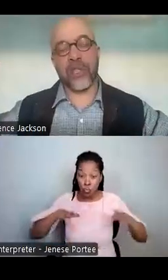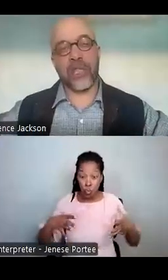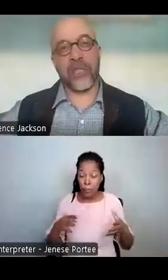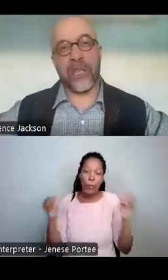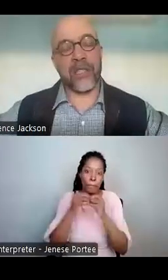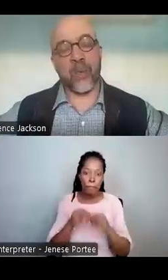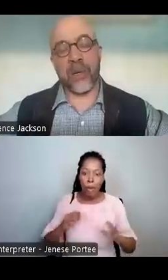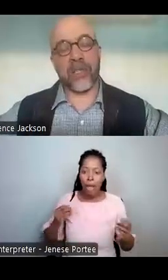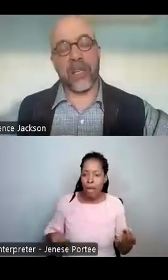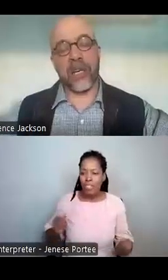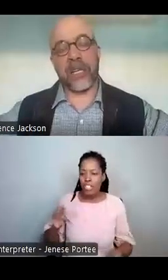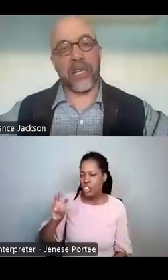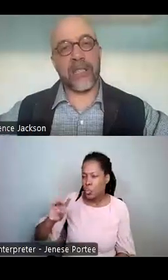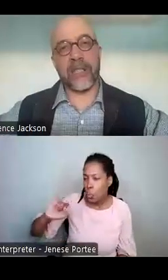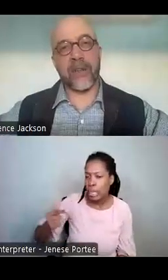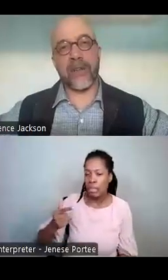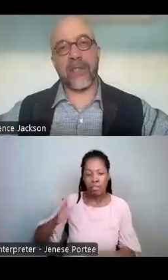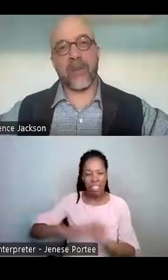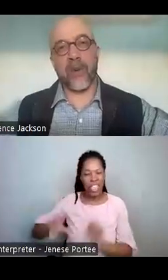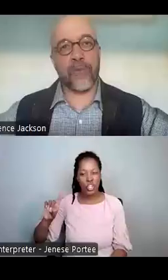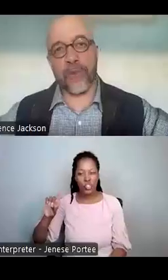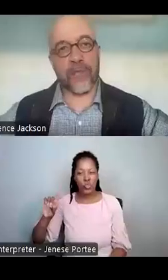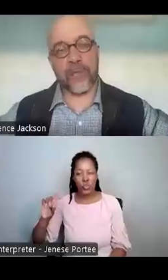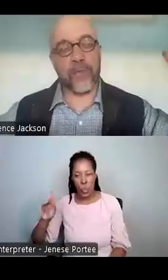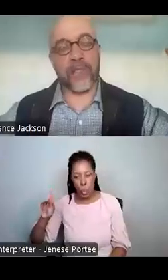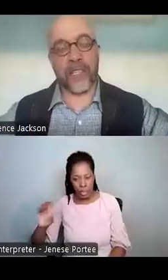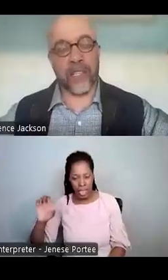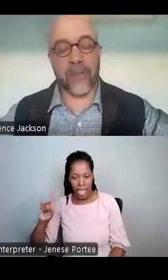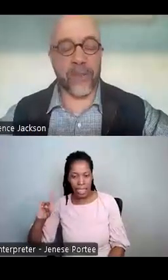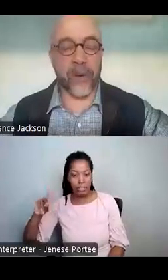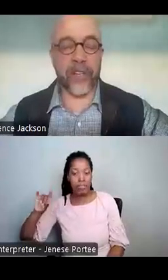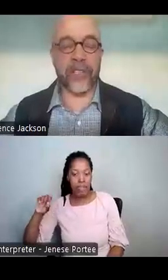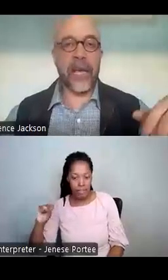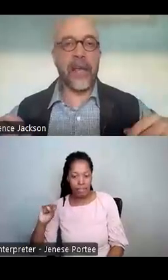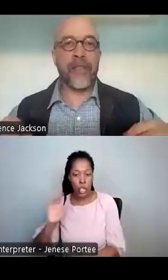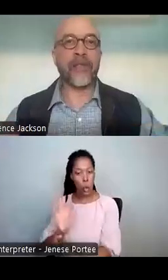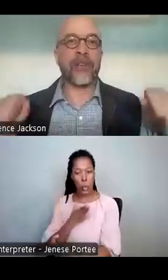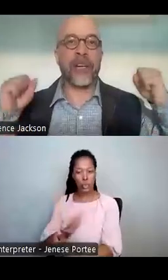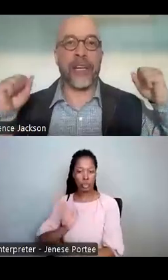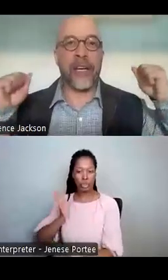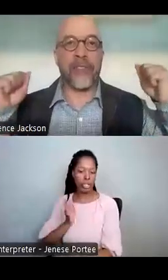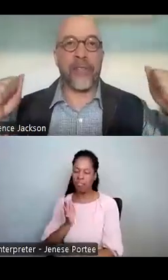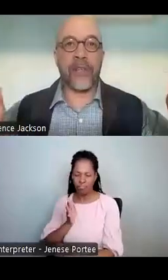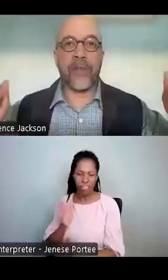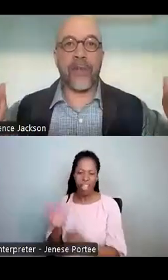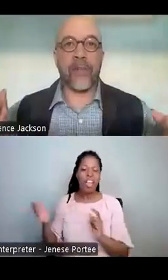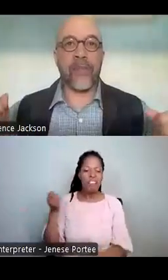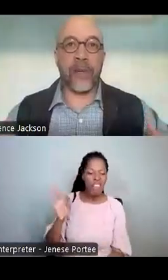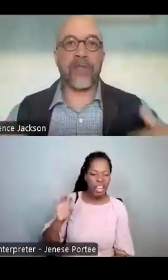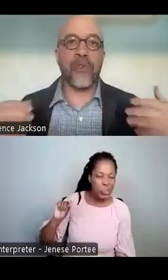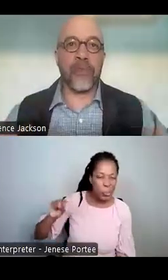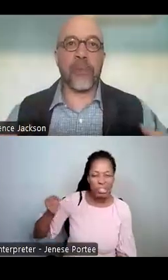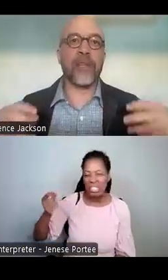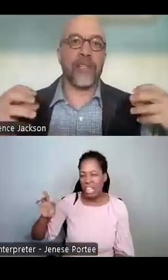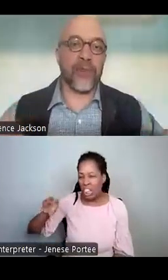orchestra in the 1920s and in the 1930s, or first section of the 30s. Those are like the